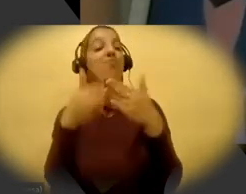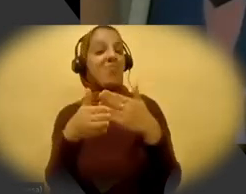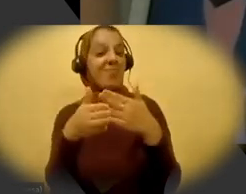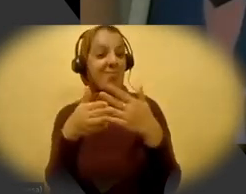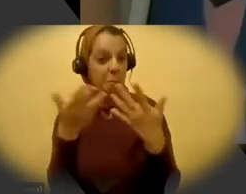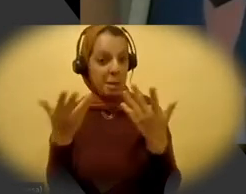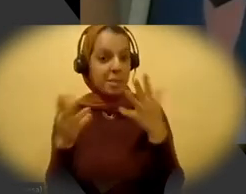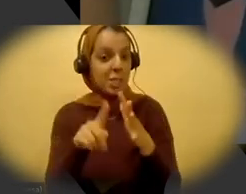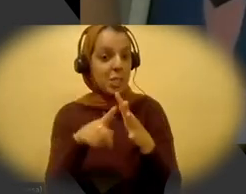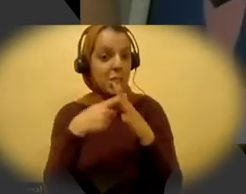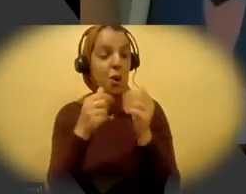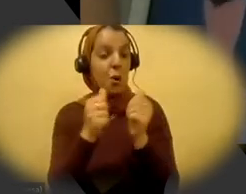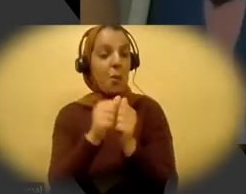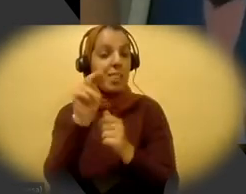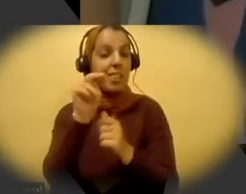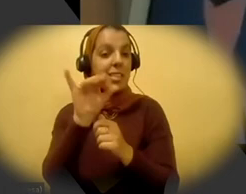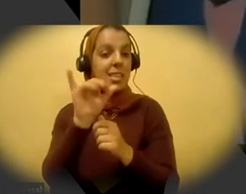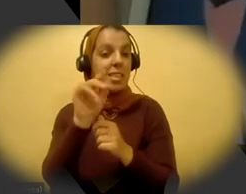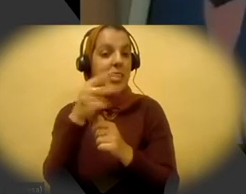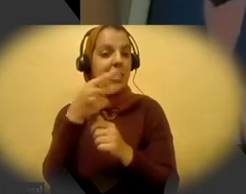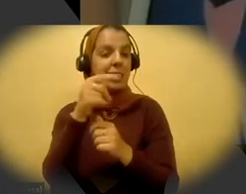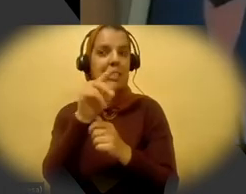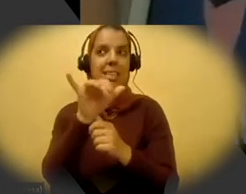start with Nightingale?